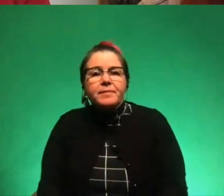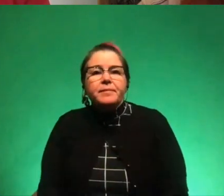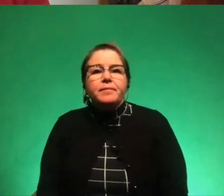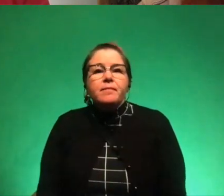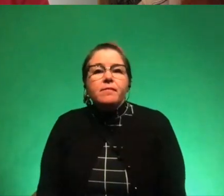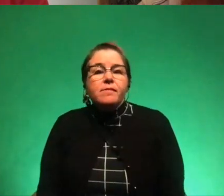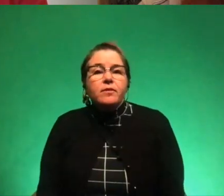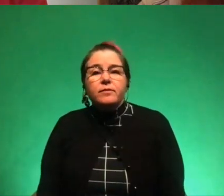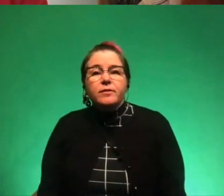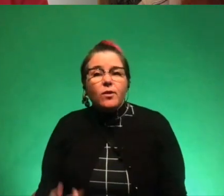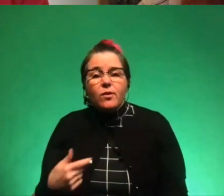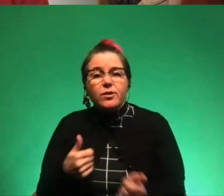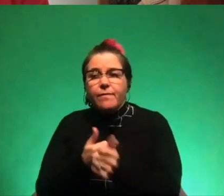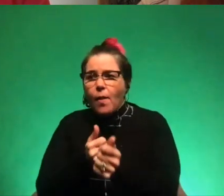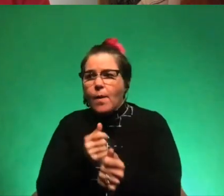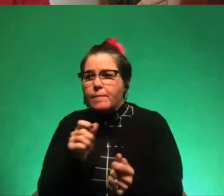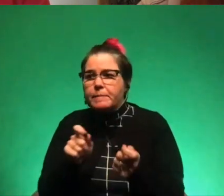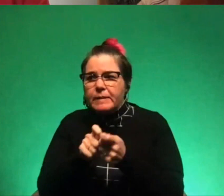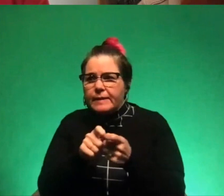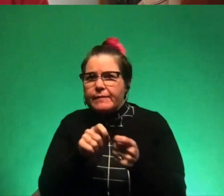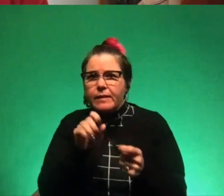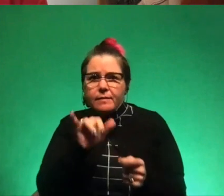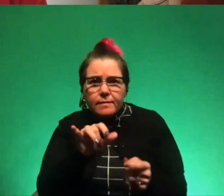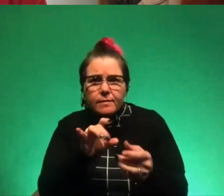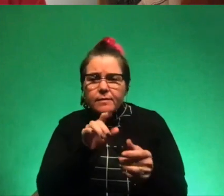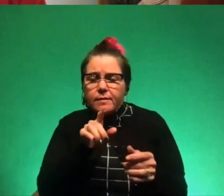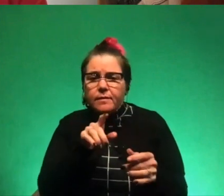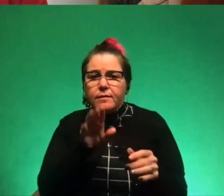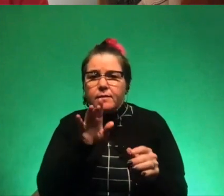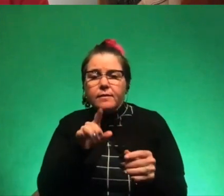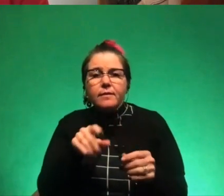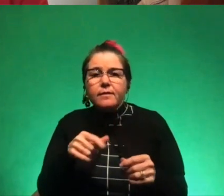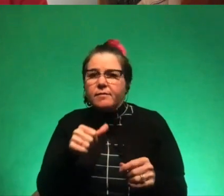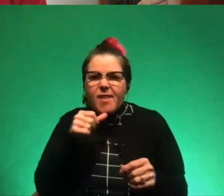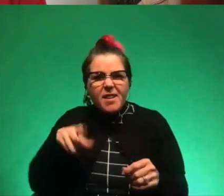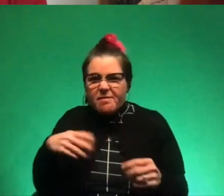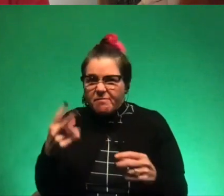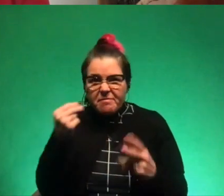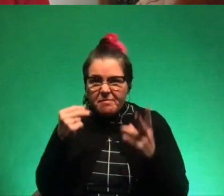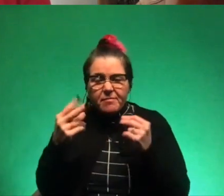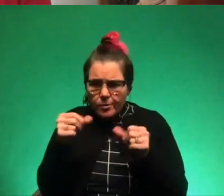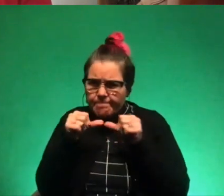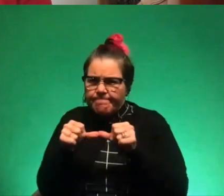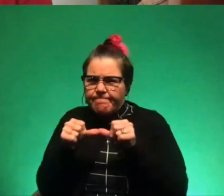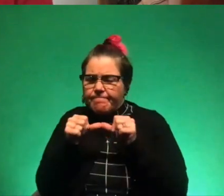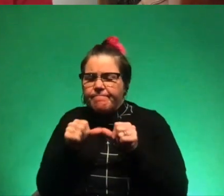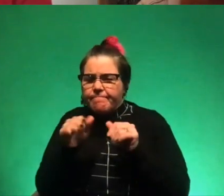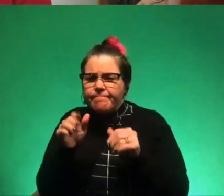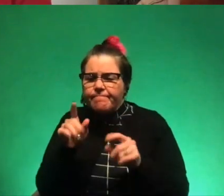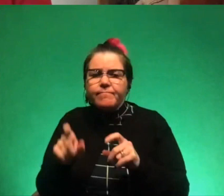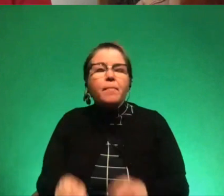just sort of following up leads and not taking no for an answer, I think, as well. Yeah. Very